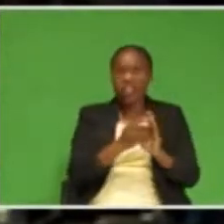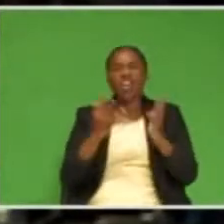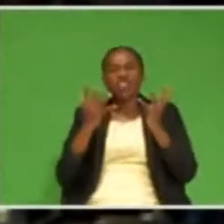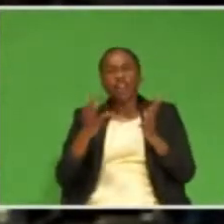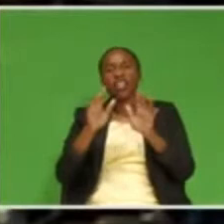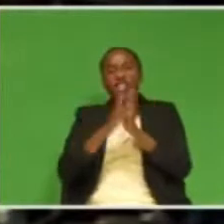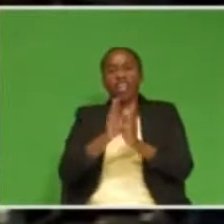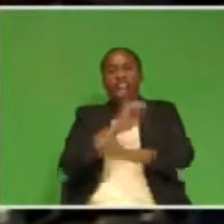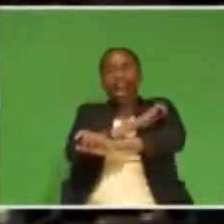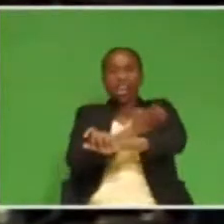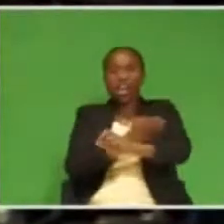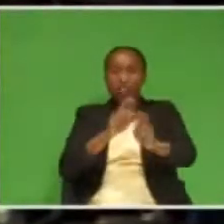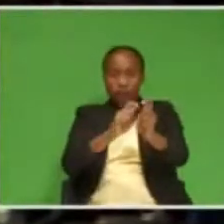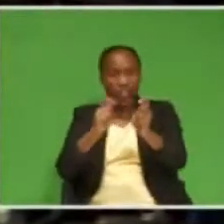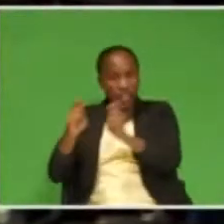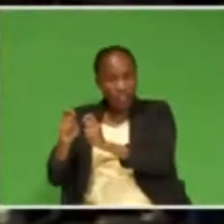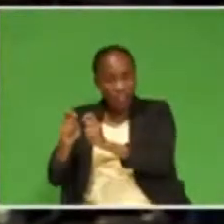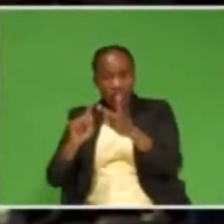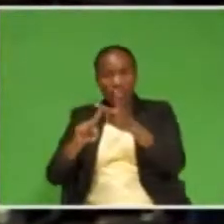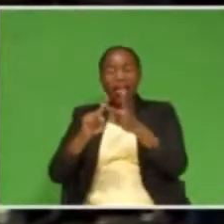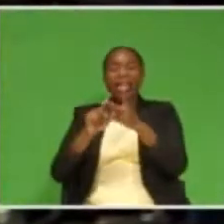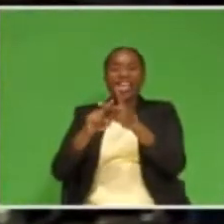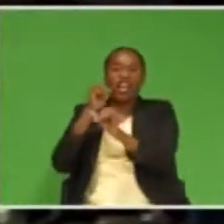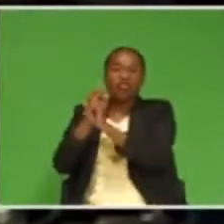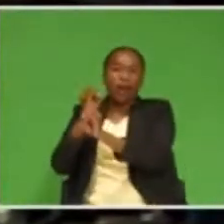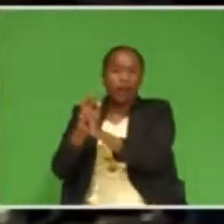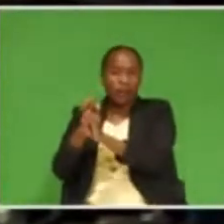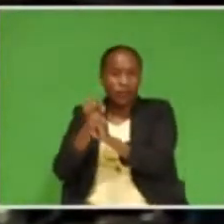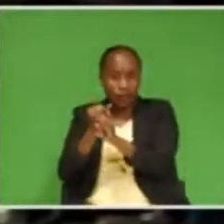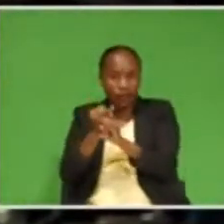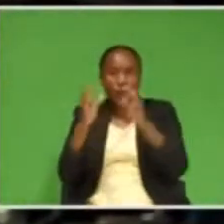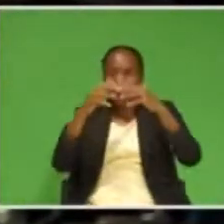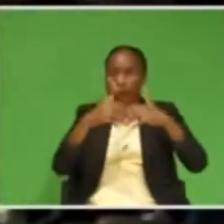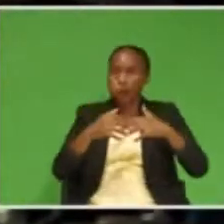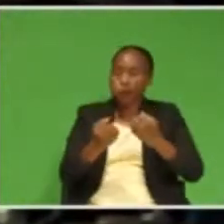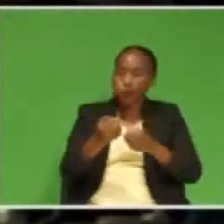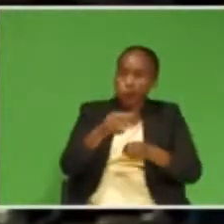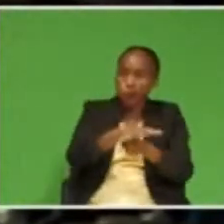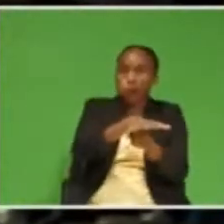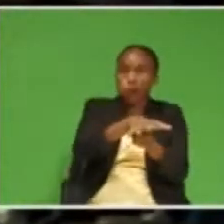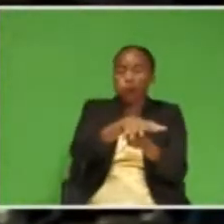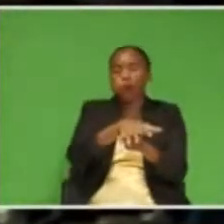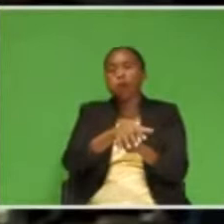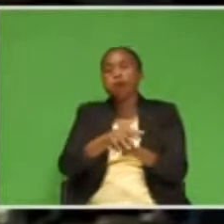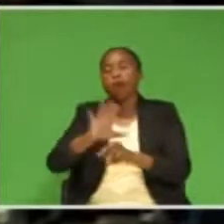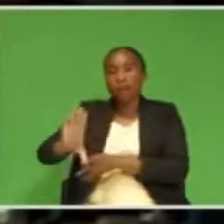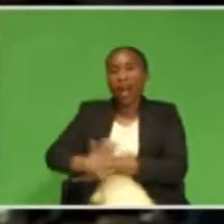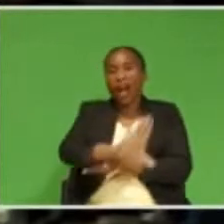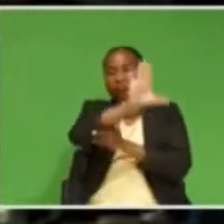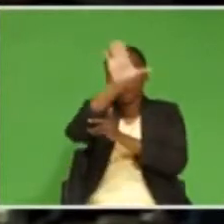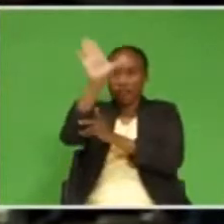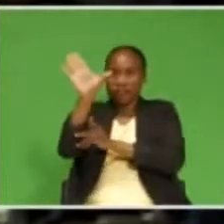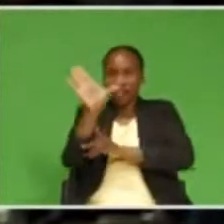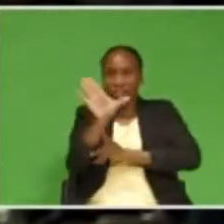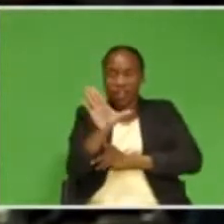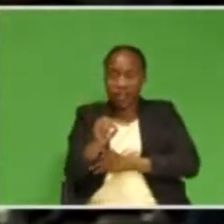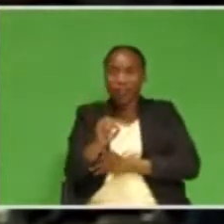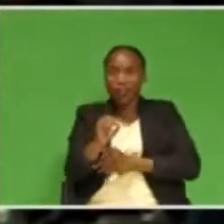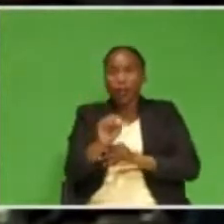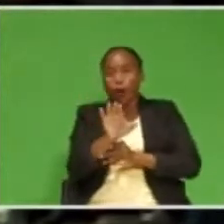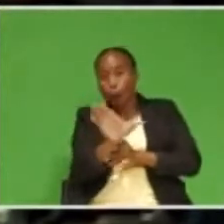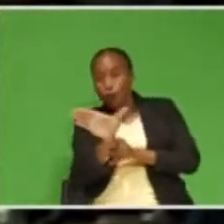transition and industrialization, and implementation of the African Continental Free Trade